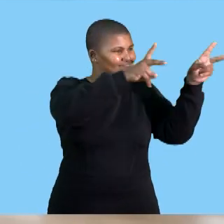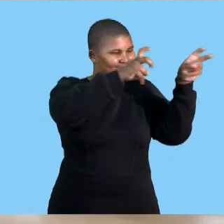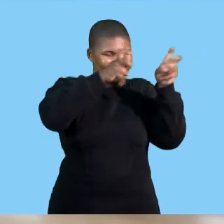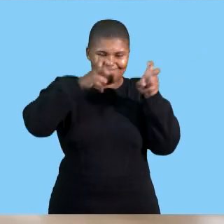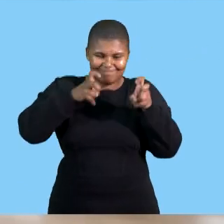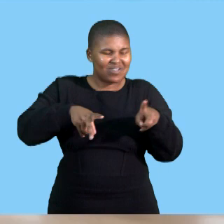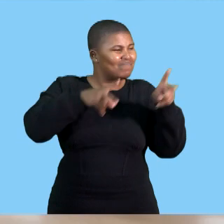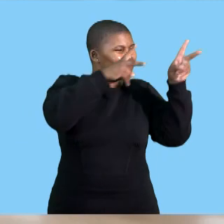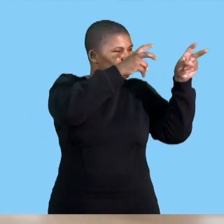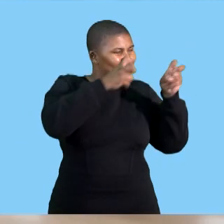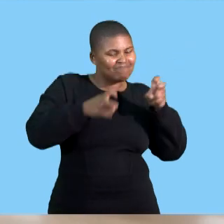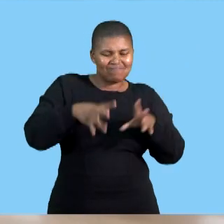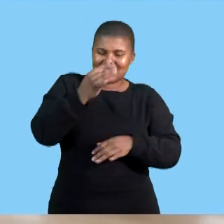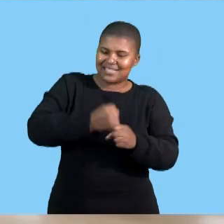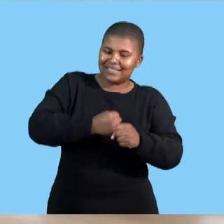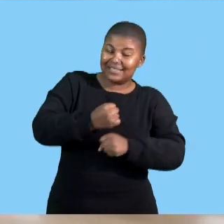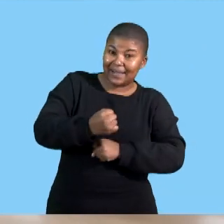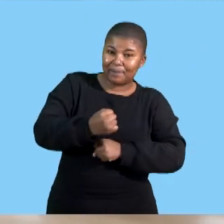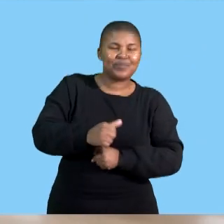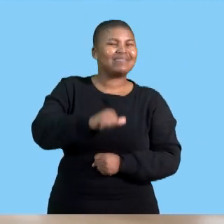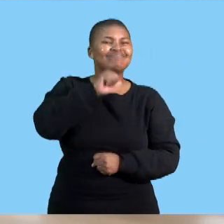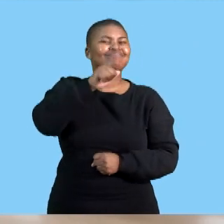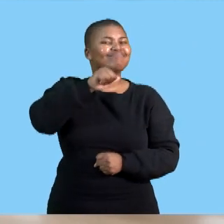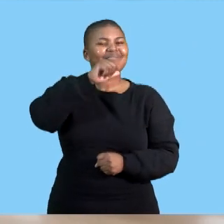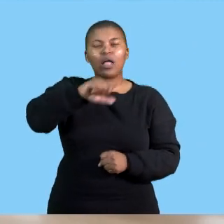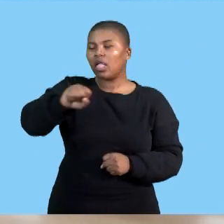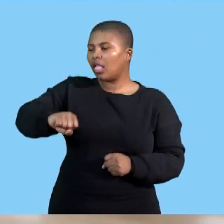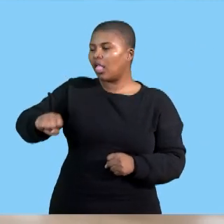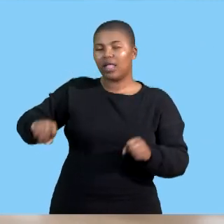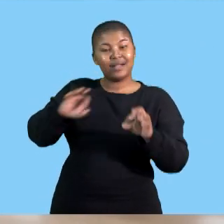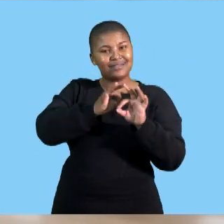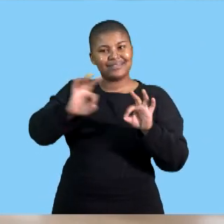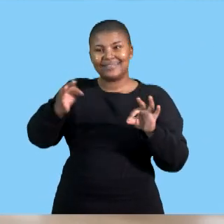the scenario, no matter how long the statement is.